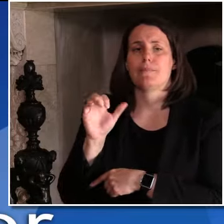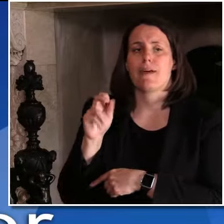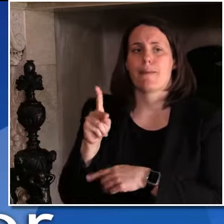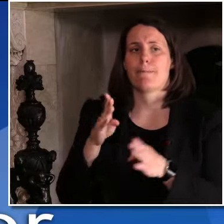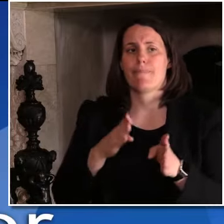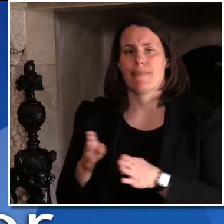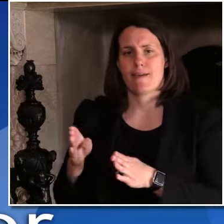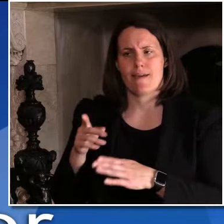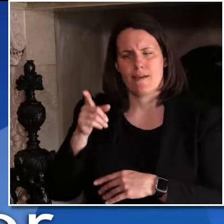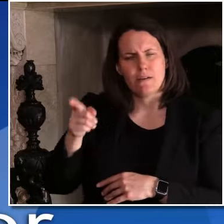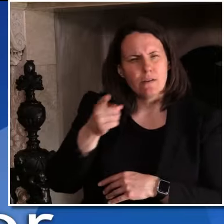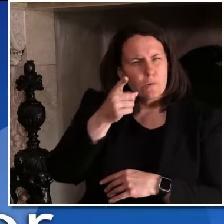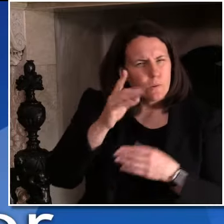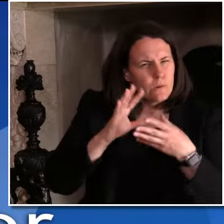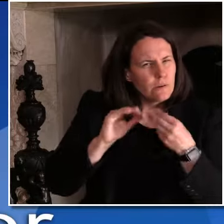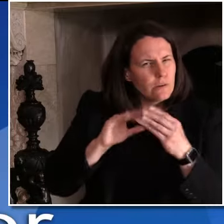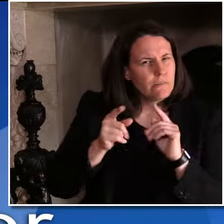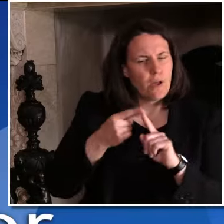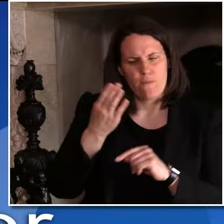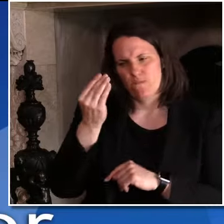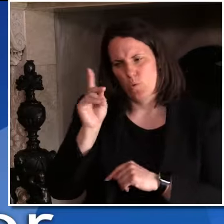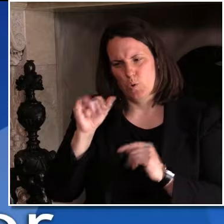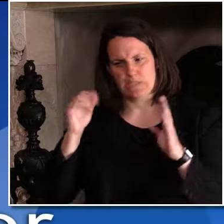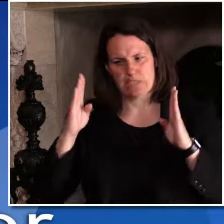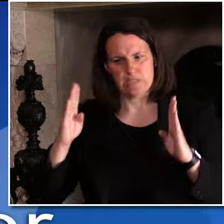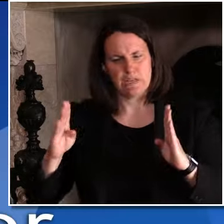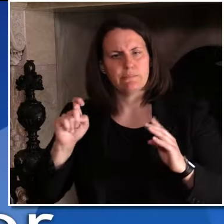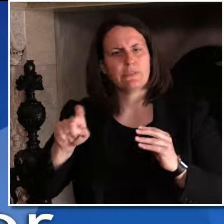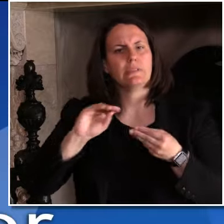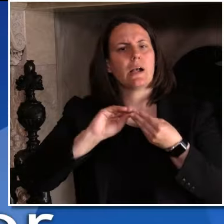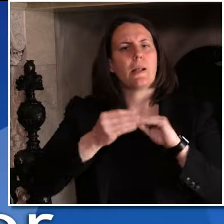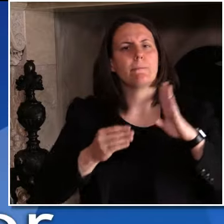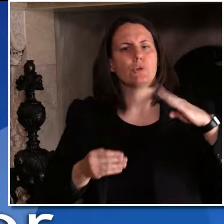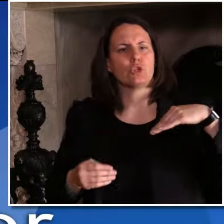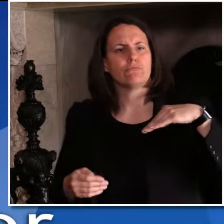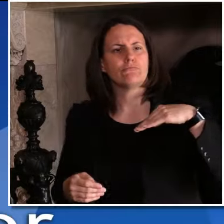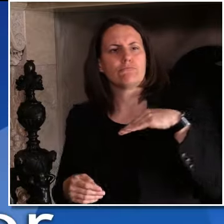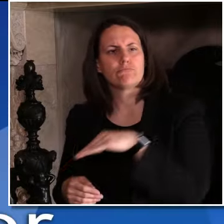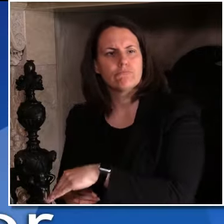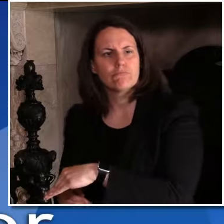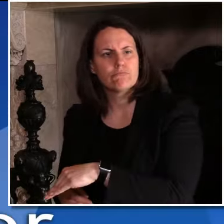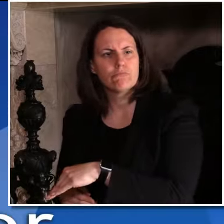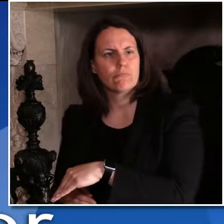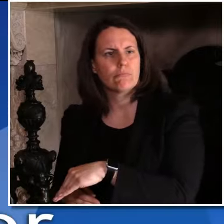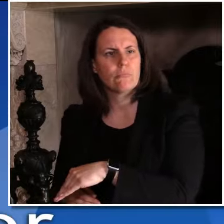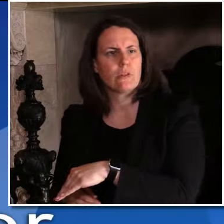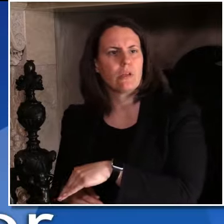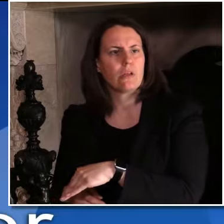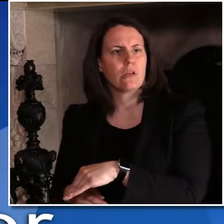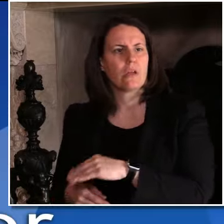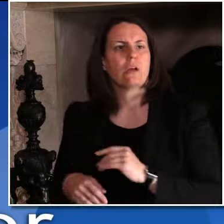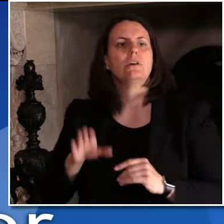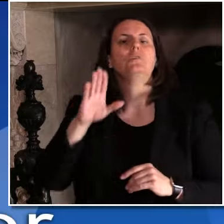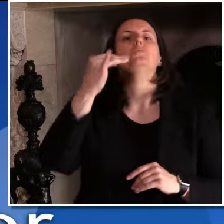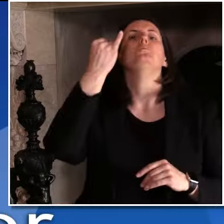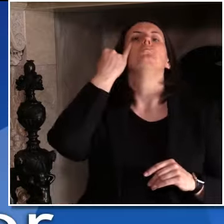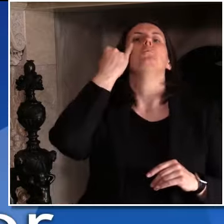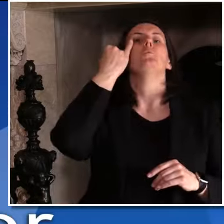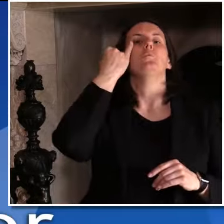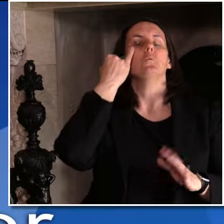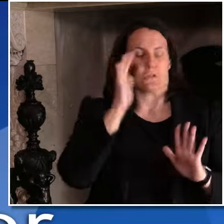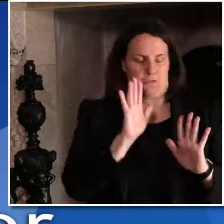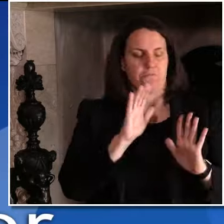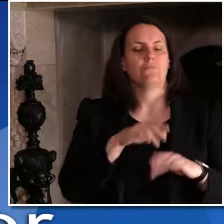obviously. If there is a day in day 10, for instance, where there's an increase, but otherwise it's a